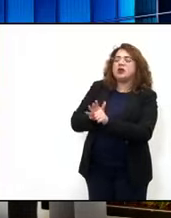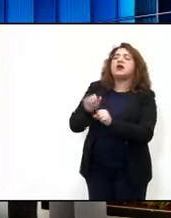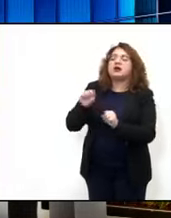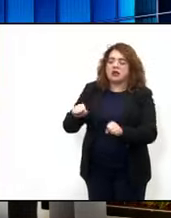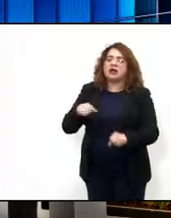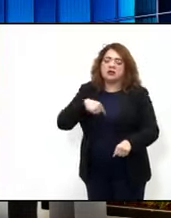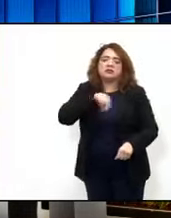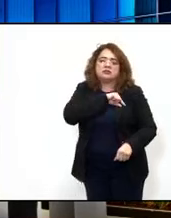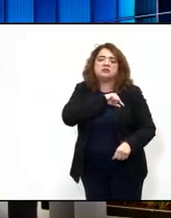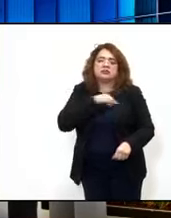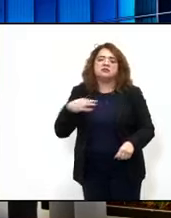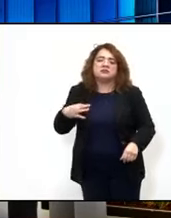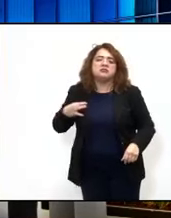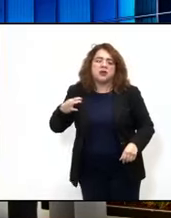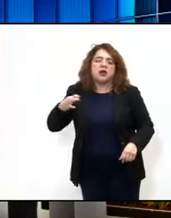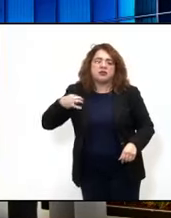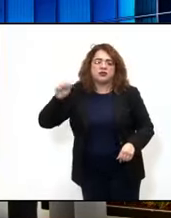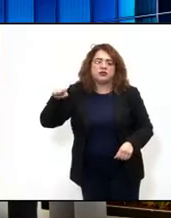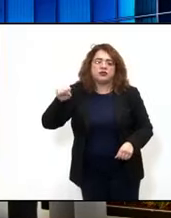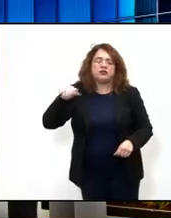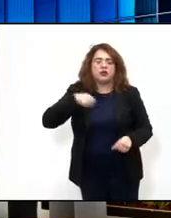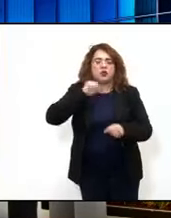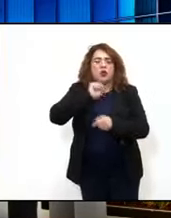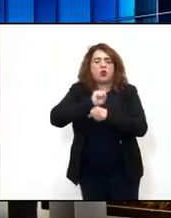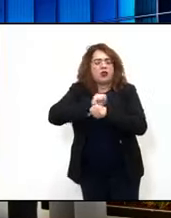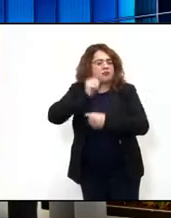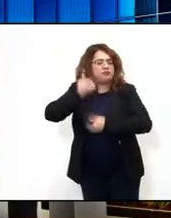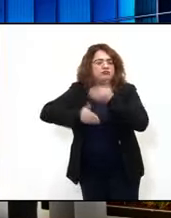eligible. So we are working through the process.